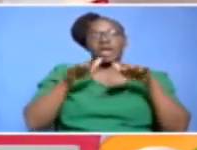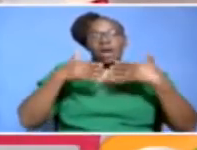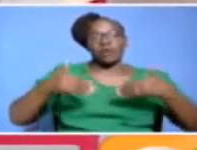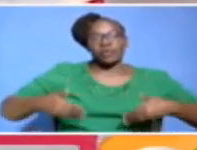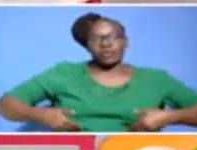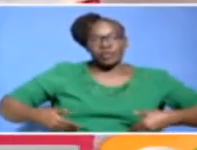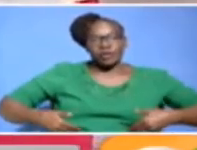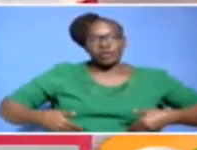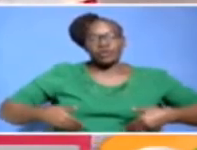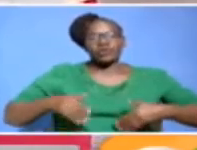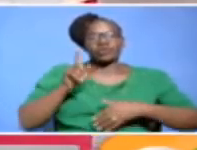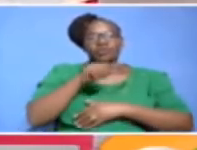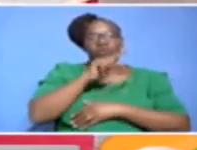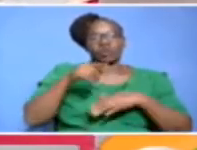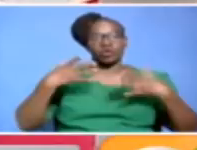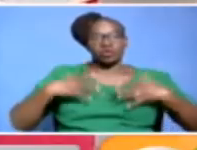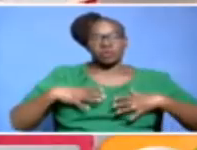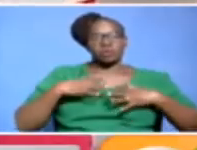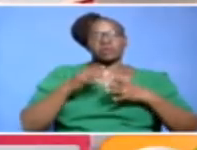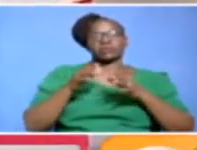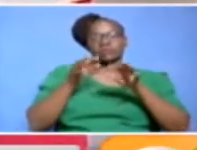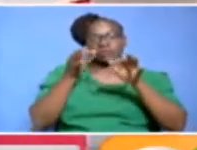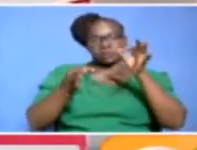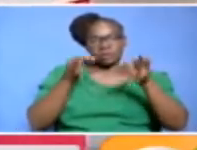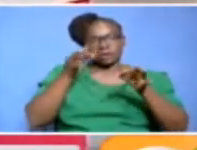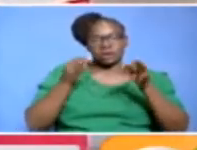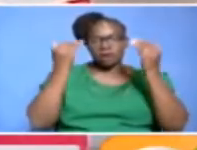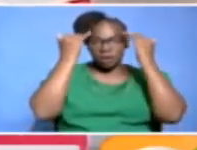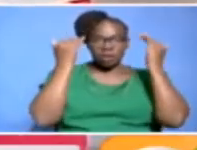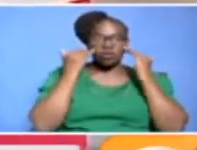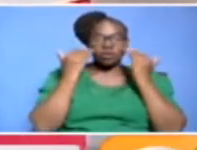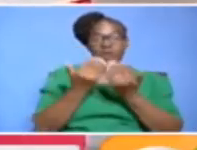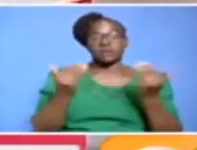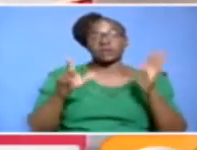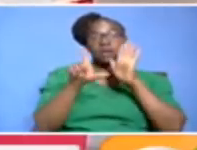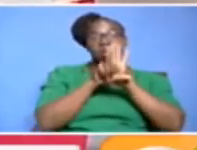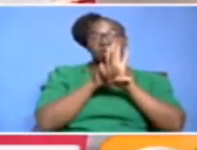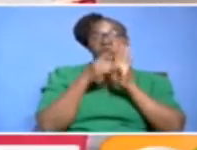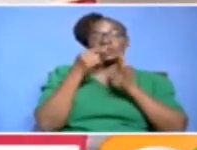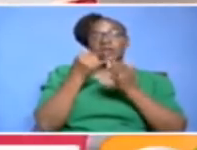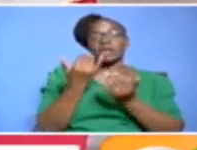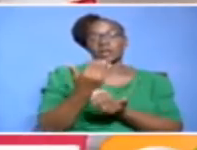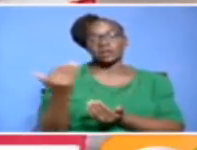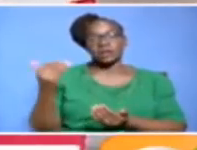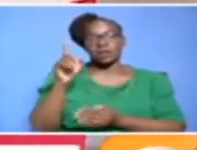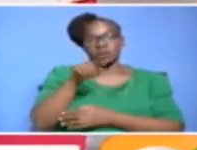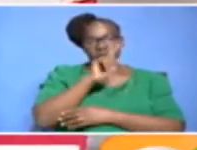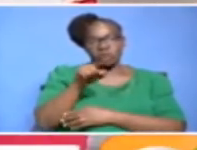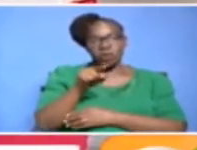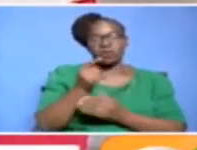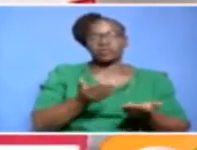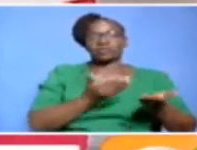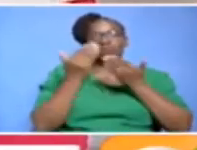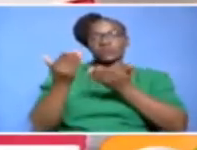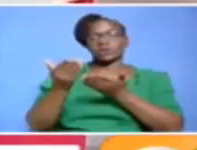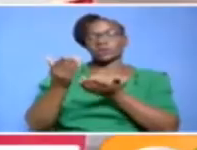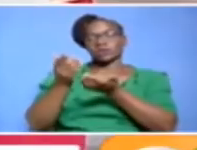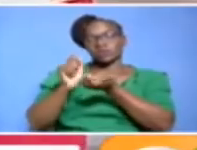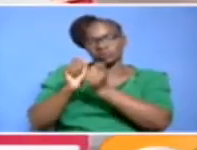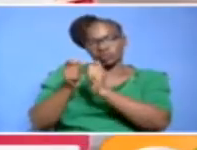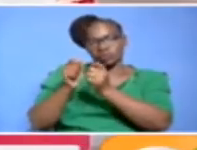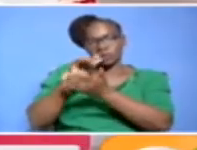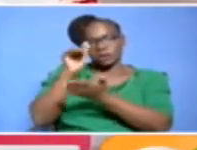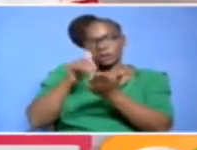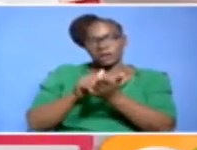court of law. Now, according to the children's law, it is required that convicted minors be placed in correctional centers for